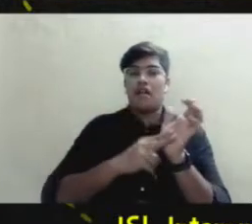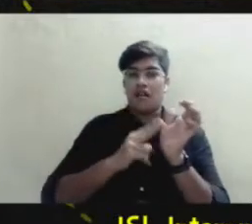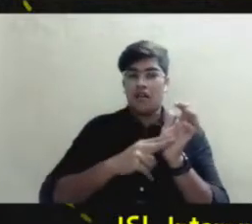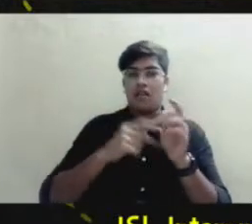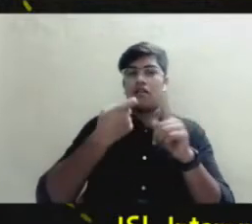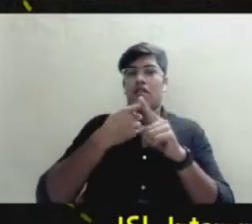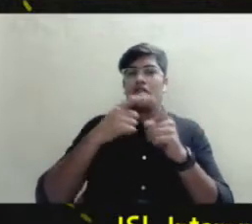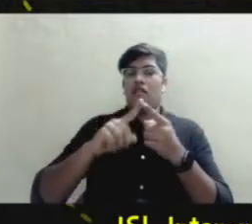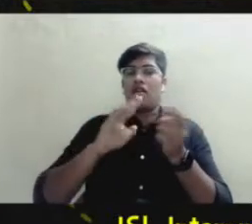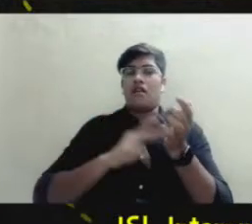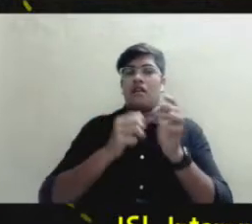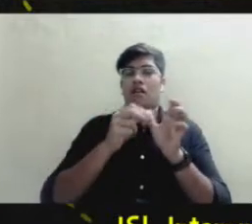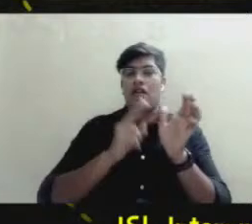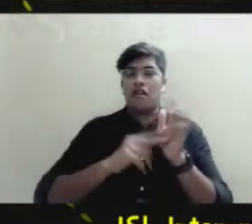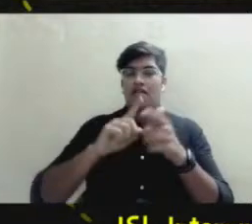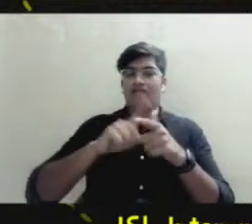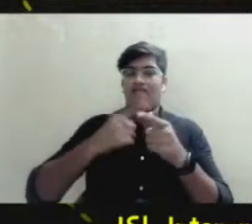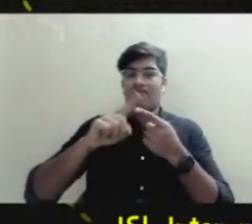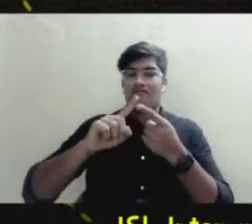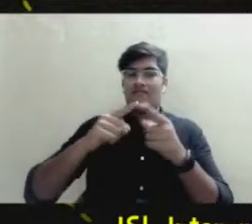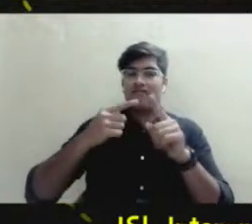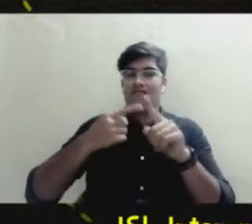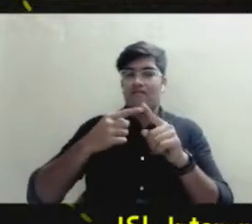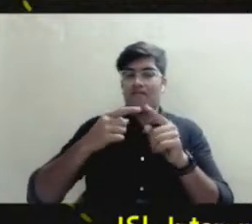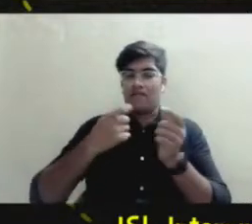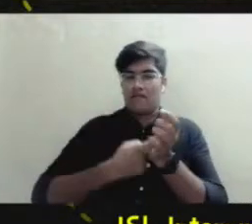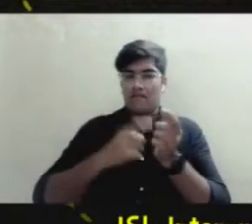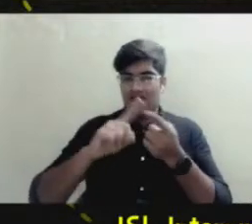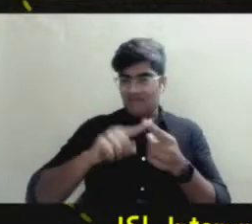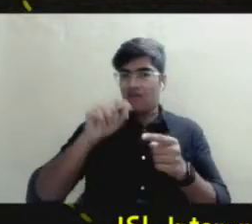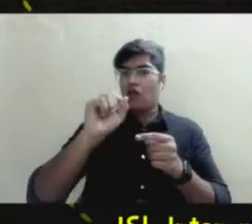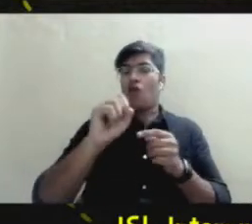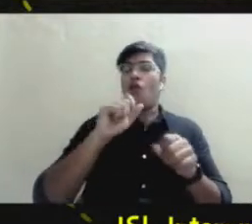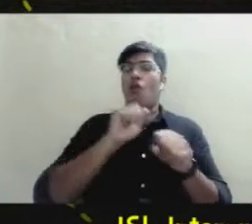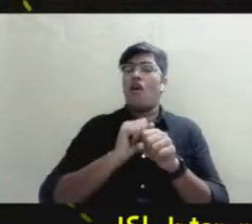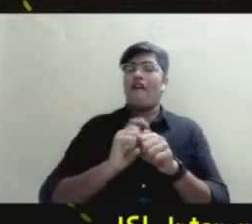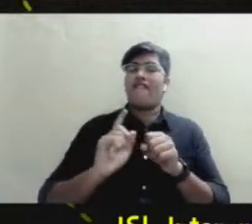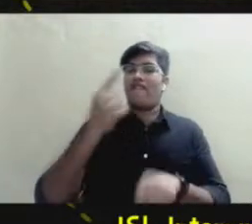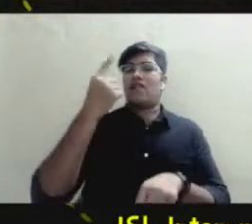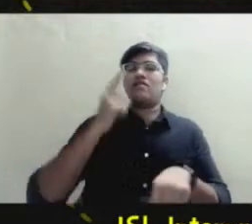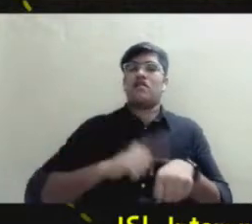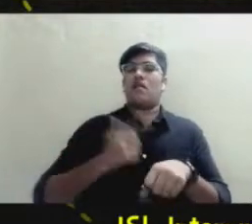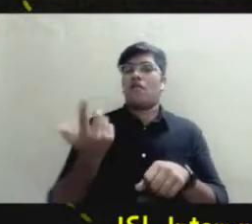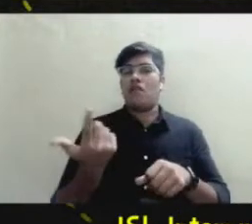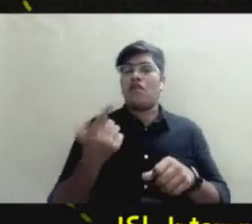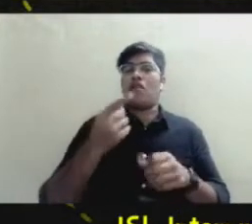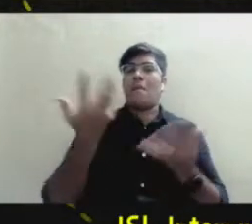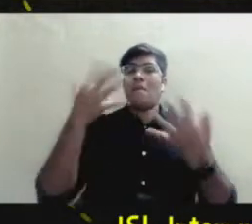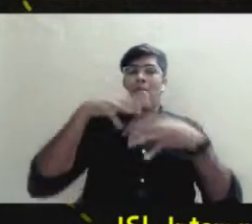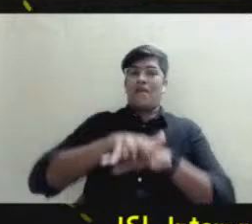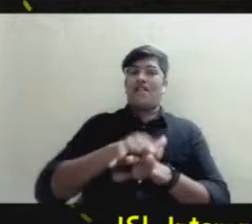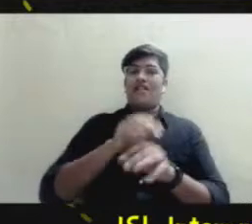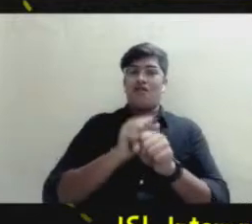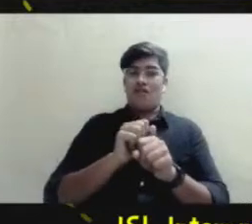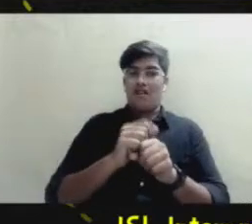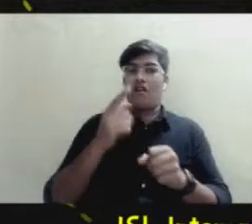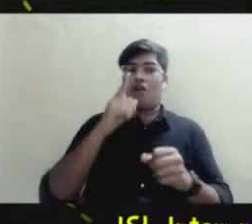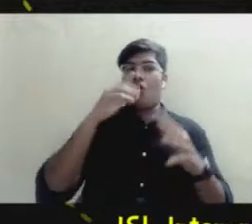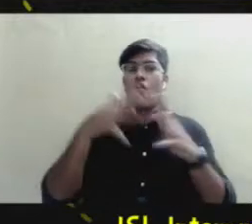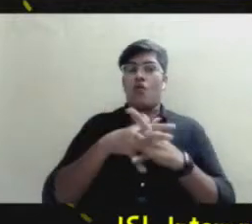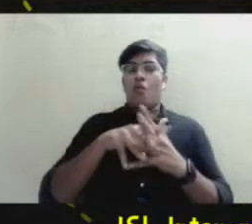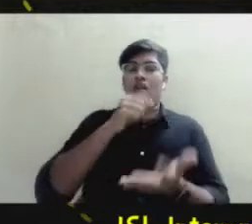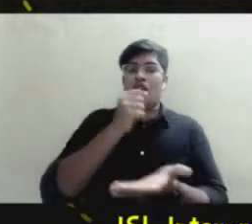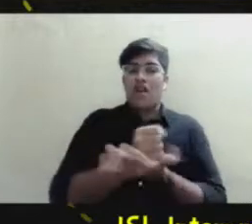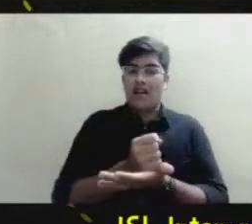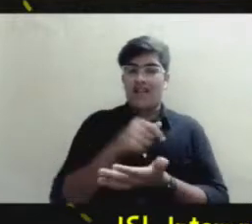in a sense, if we think of it, Man Ke Manjeere is the first piece of work in the mainstream talking about women's rights in a particular kind of